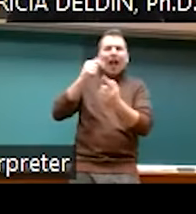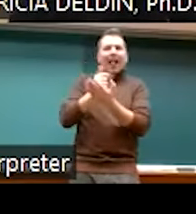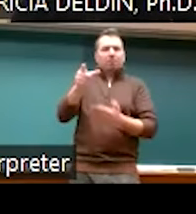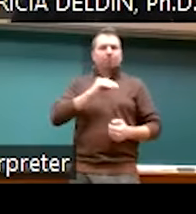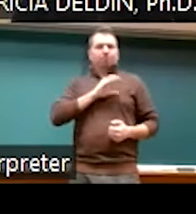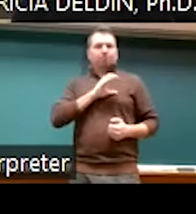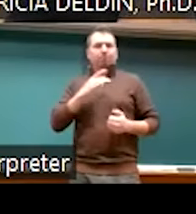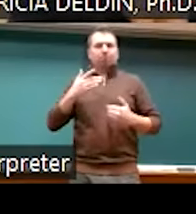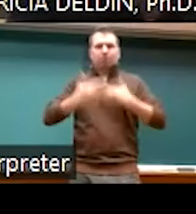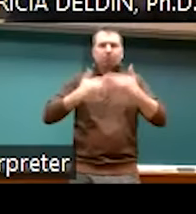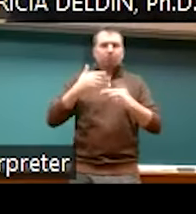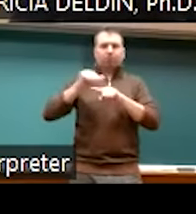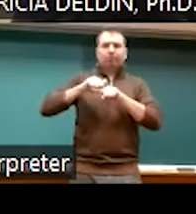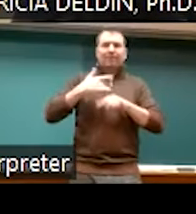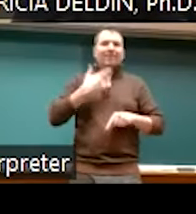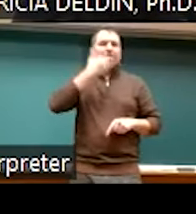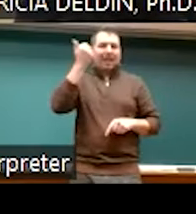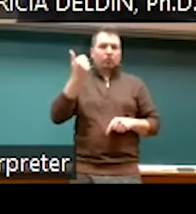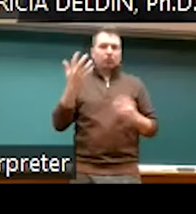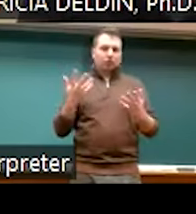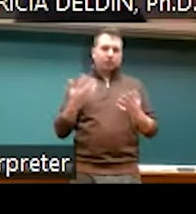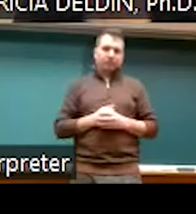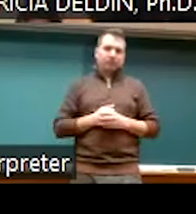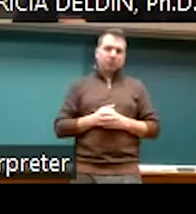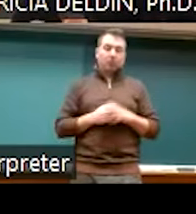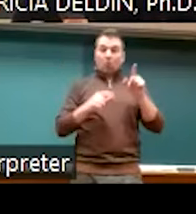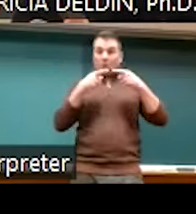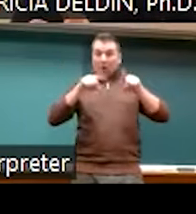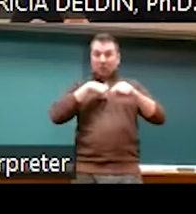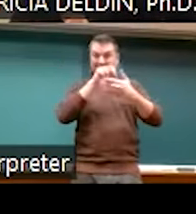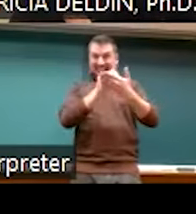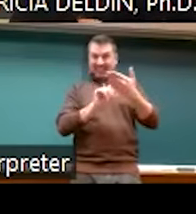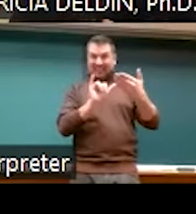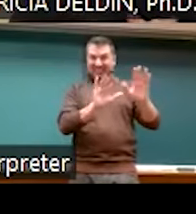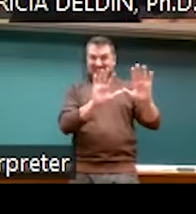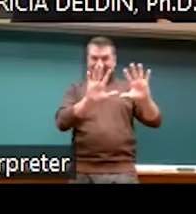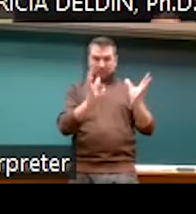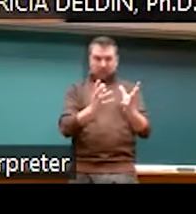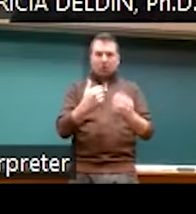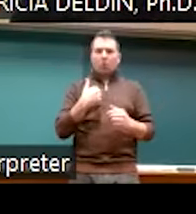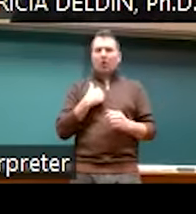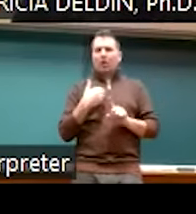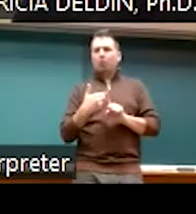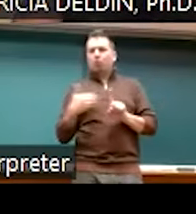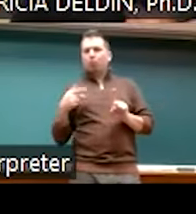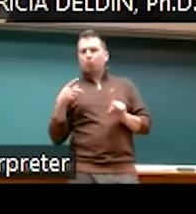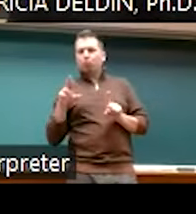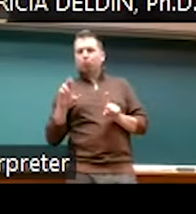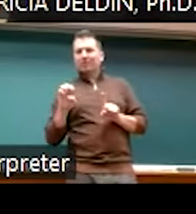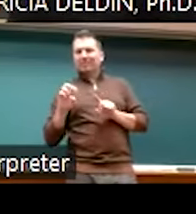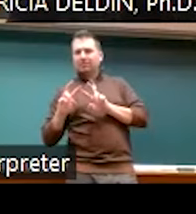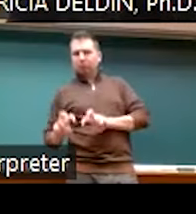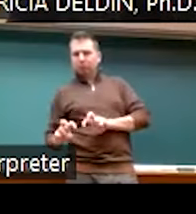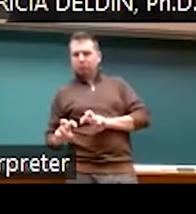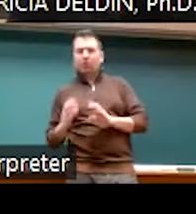Okay, so the question, so how do we know if it works? Well, we did pre and post measures for all participants who've ever